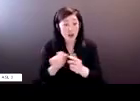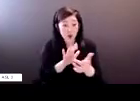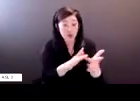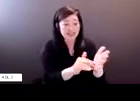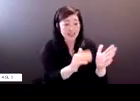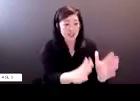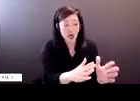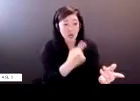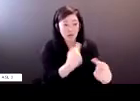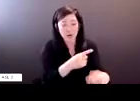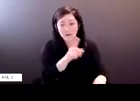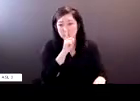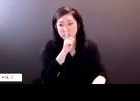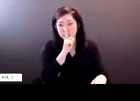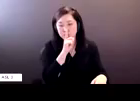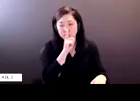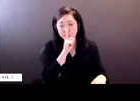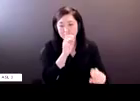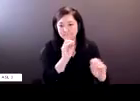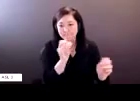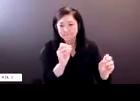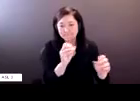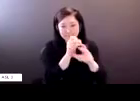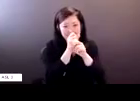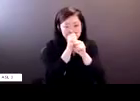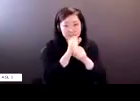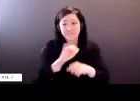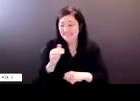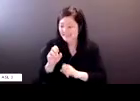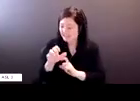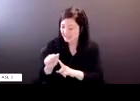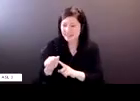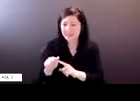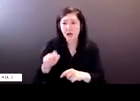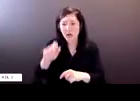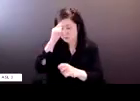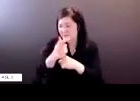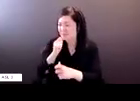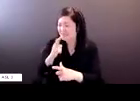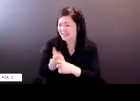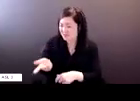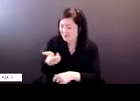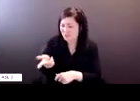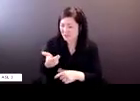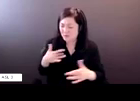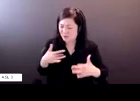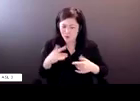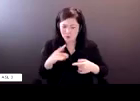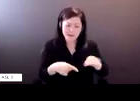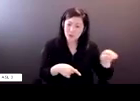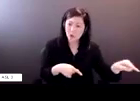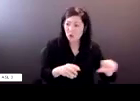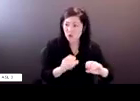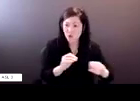information. Jessica and her brother and sister were worried. Nobody lived near her mum, and they were prevented